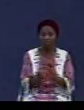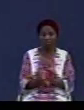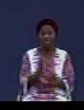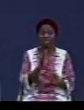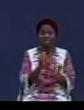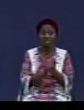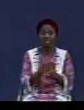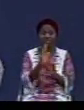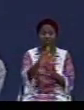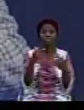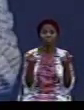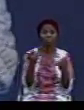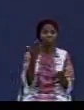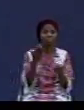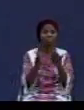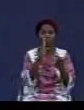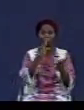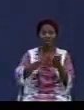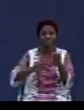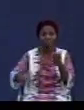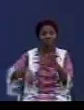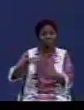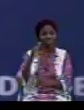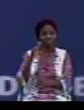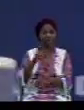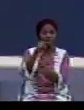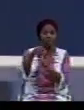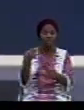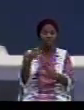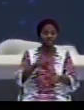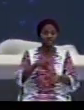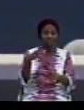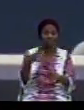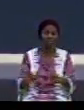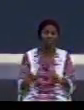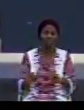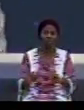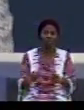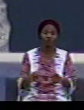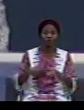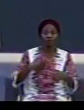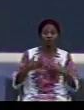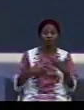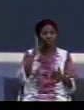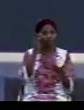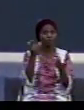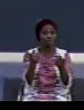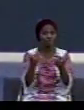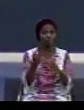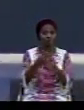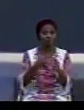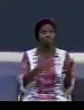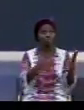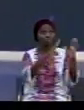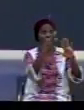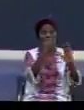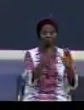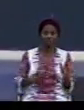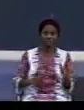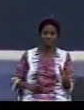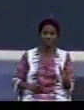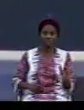out, when the times of refreshing shall come from the presence of the Lord. Times